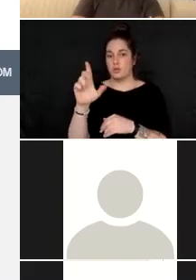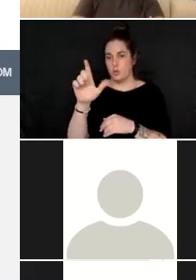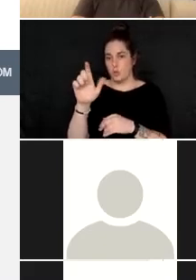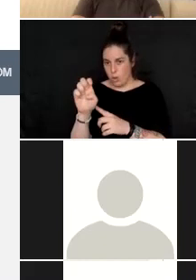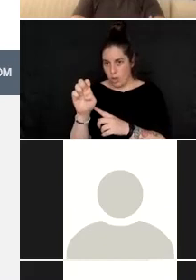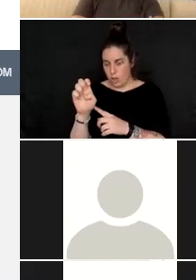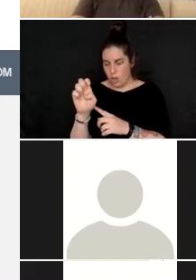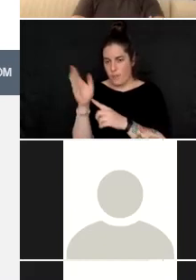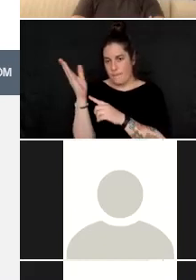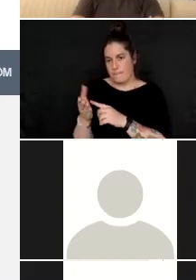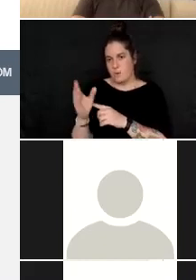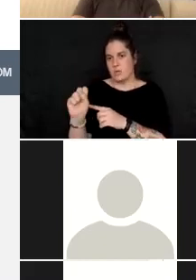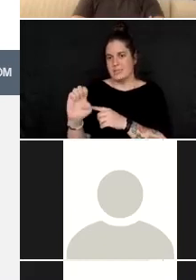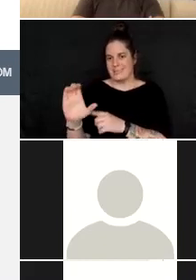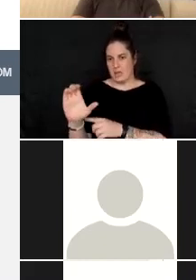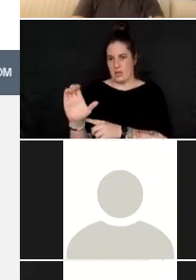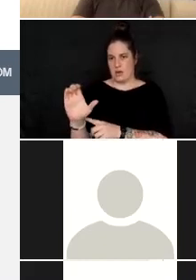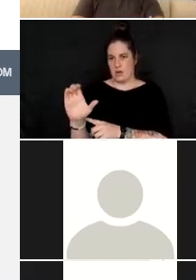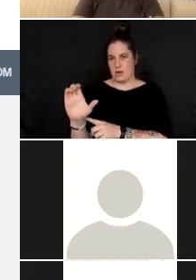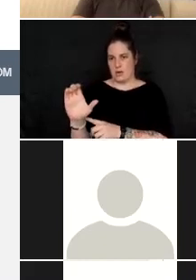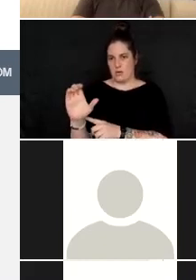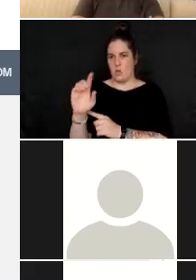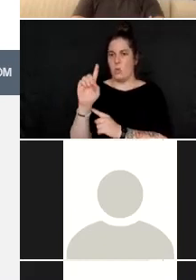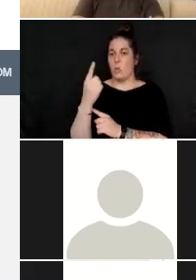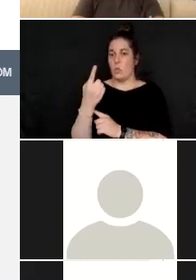second. 1 joule per 1 second.